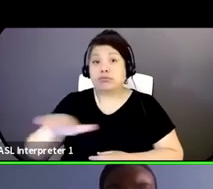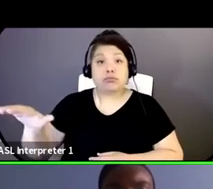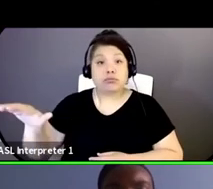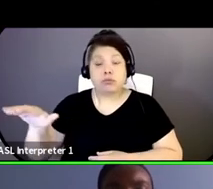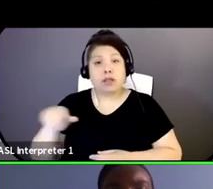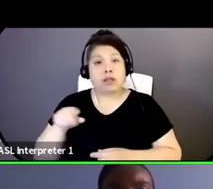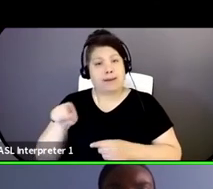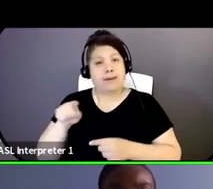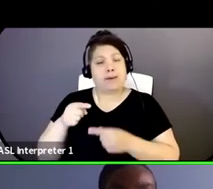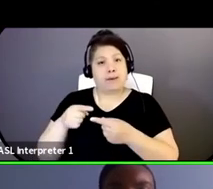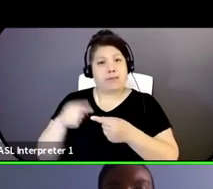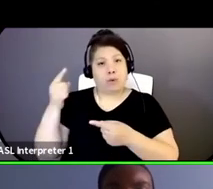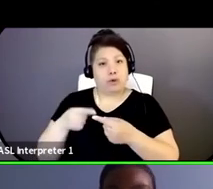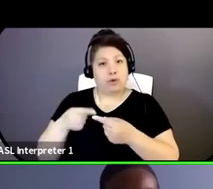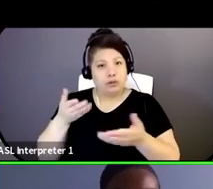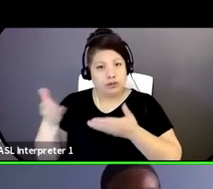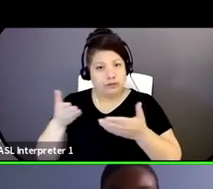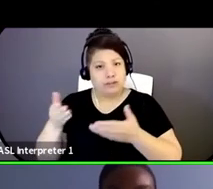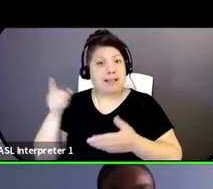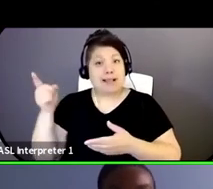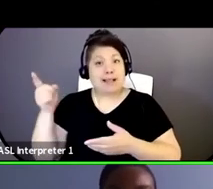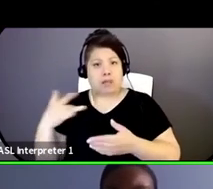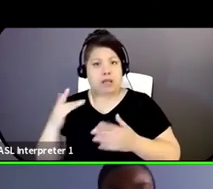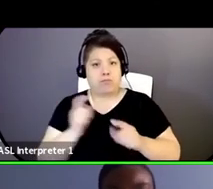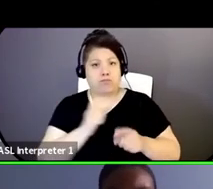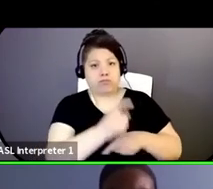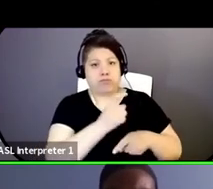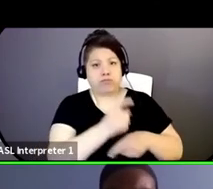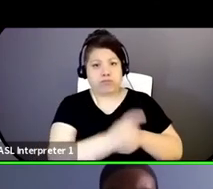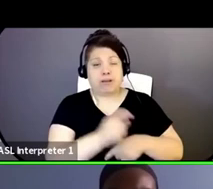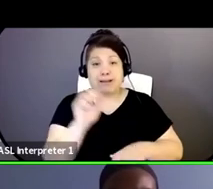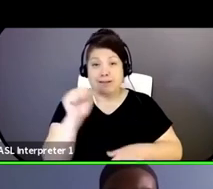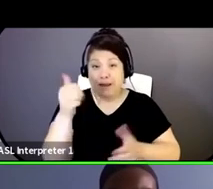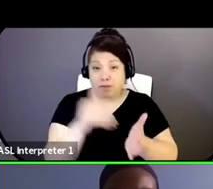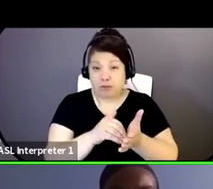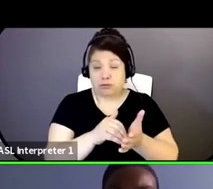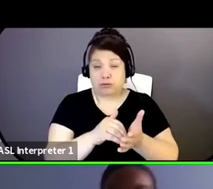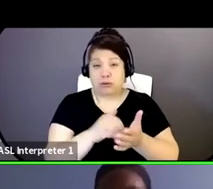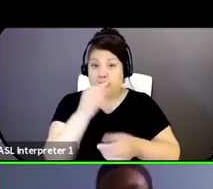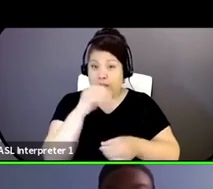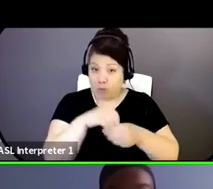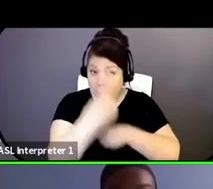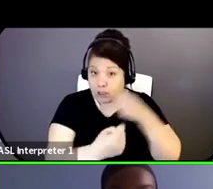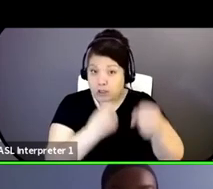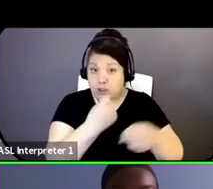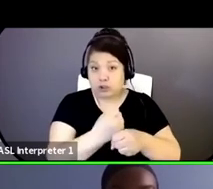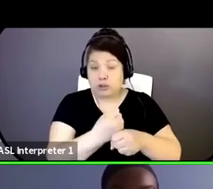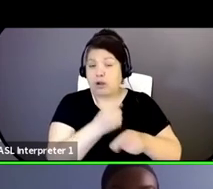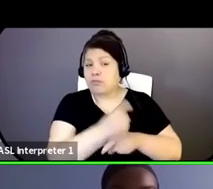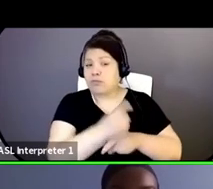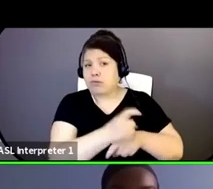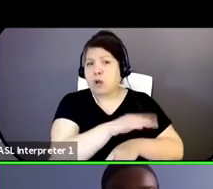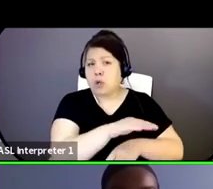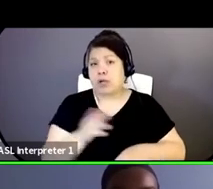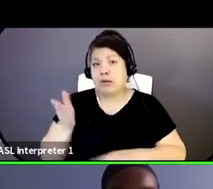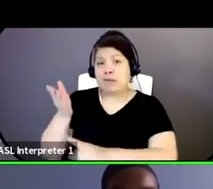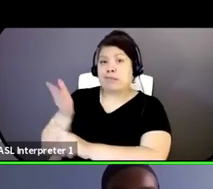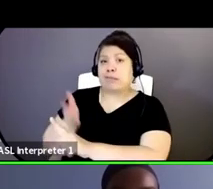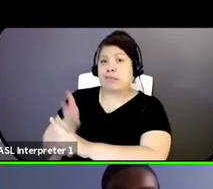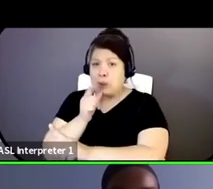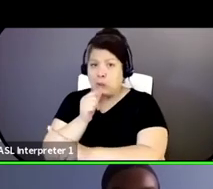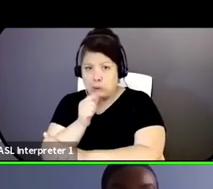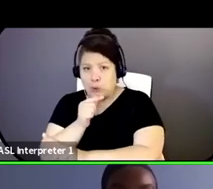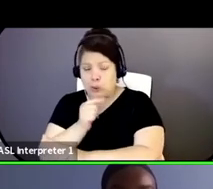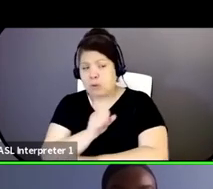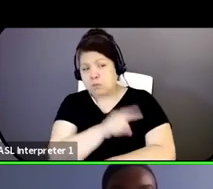border services like 10,000 times a year, some number like that, and it's, that's racial profiling.